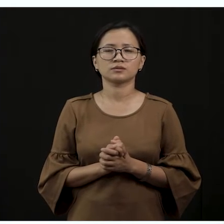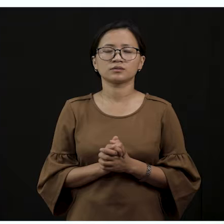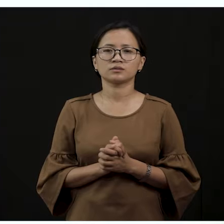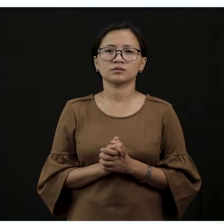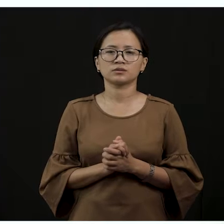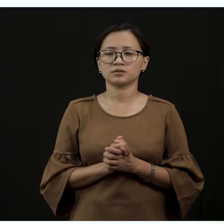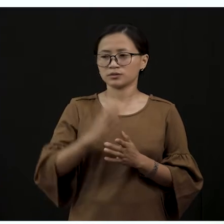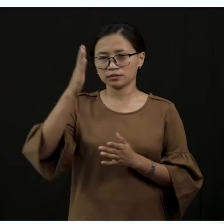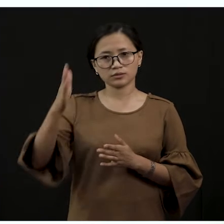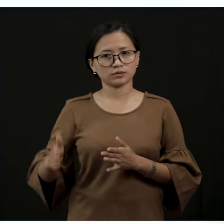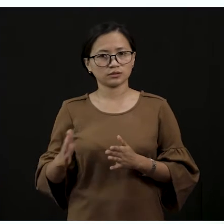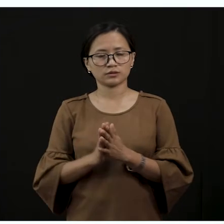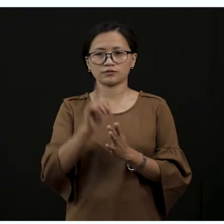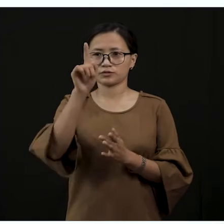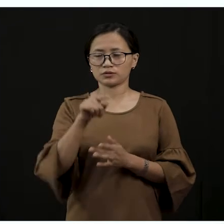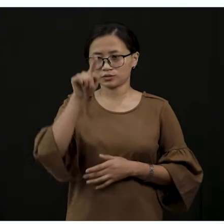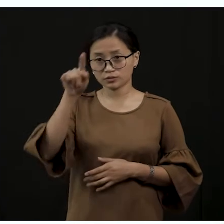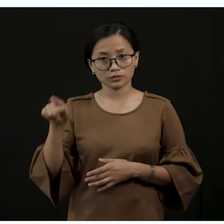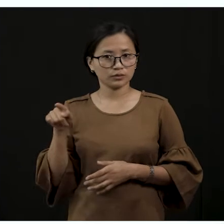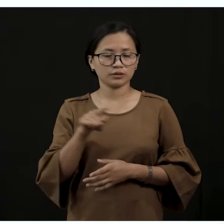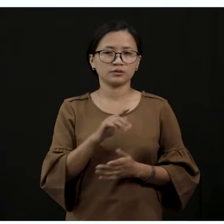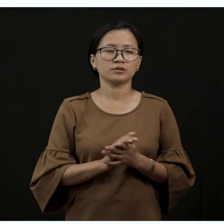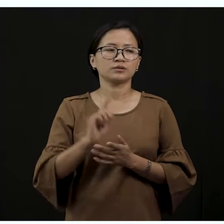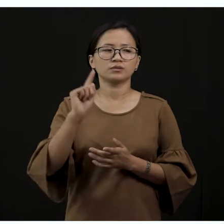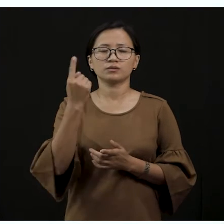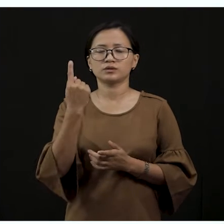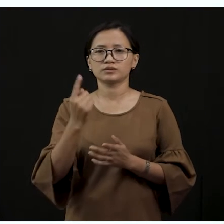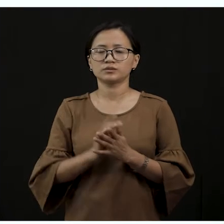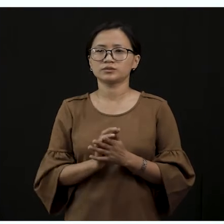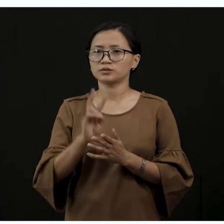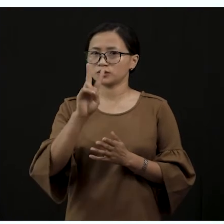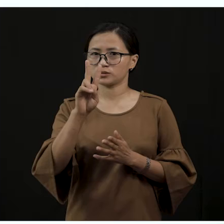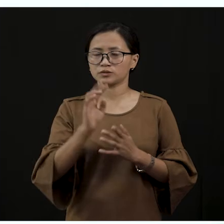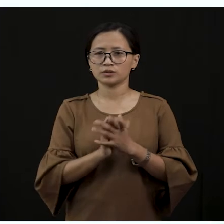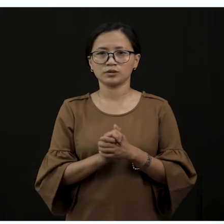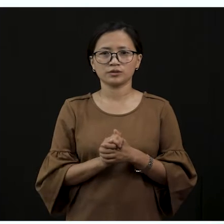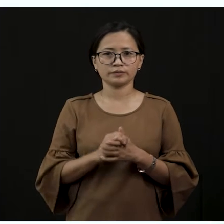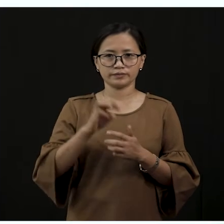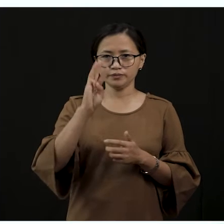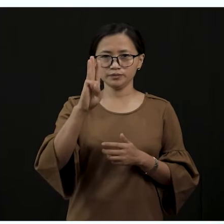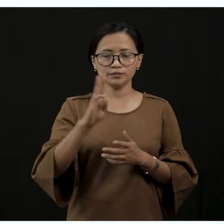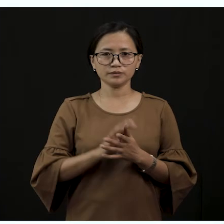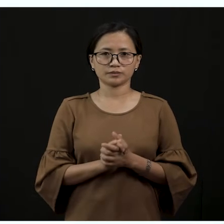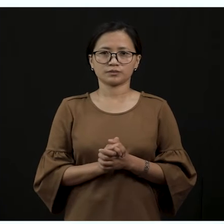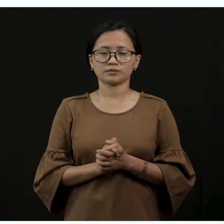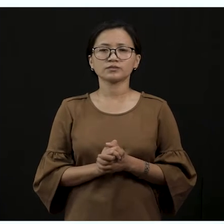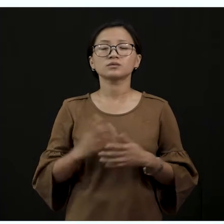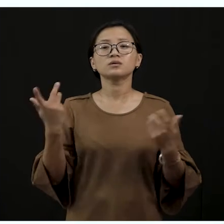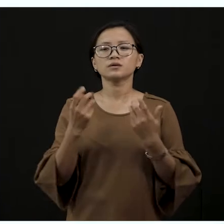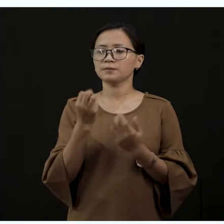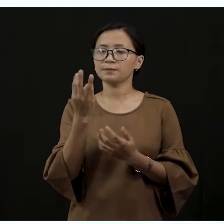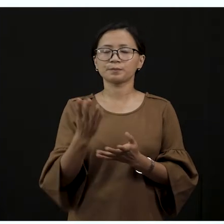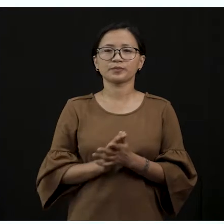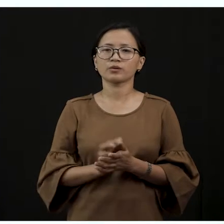picture indicates the sides of triangle. Okay. 1, 2, 3. How many